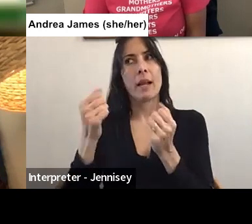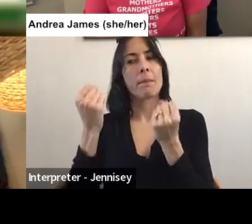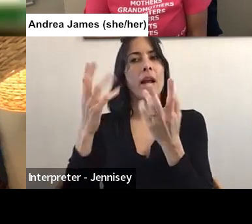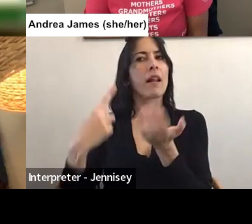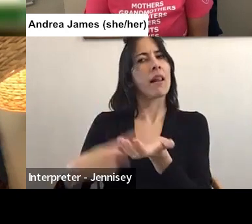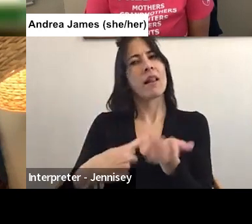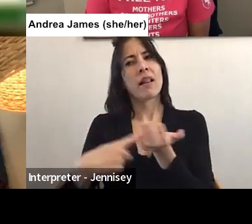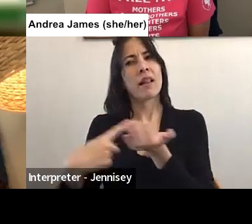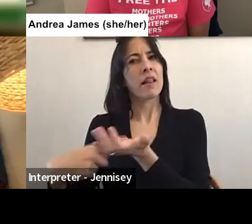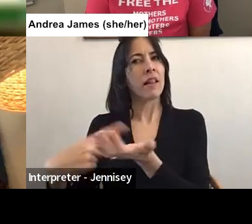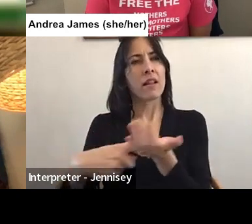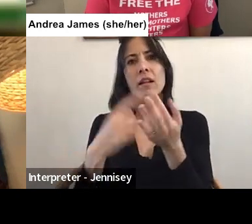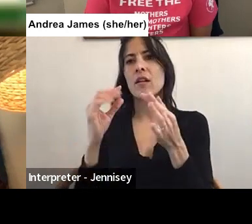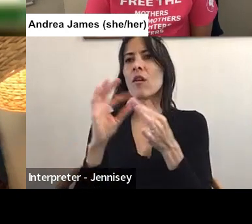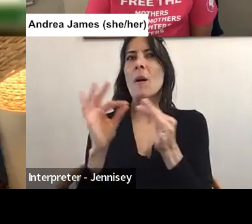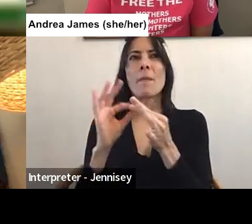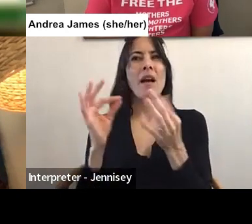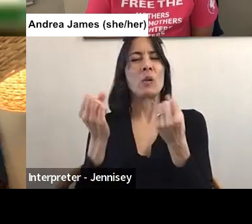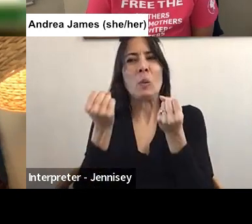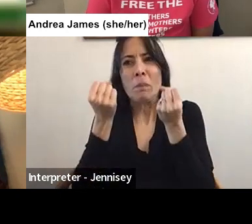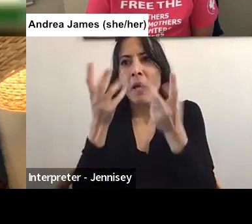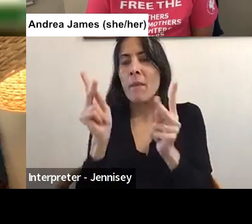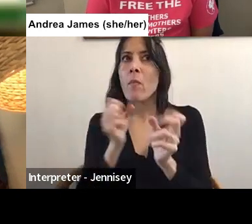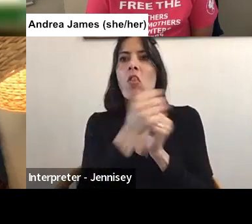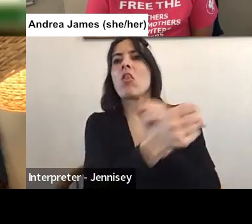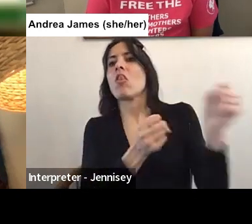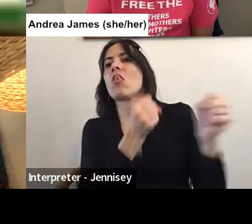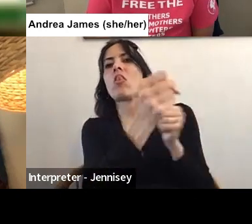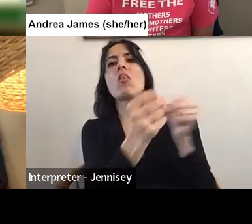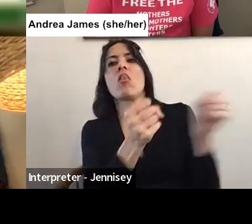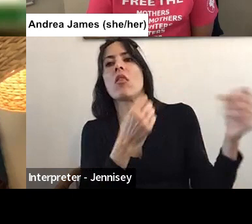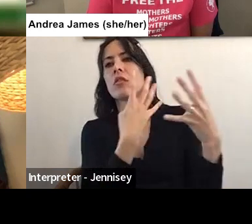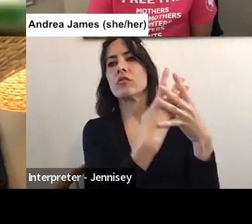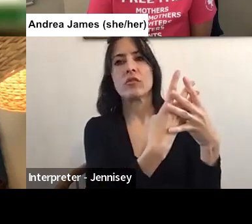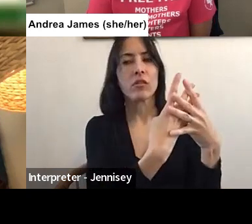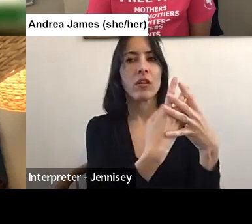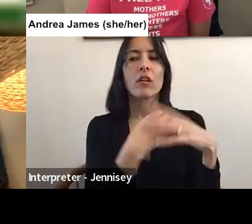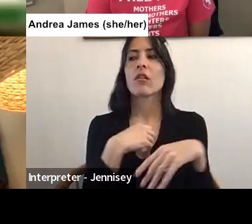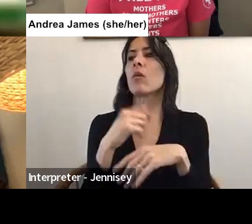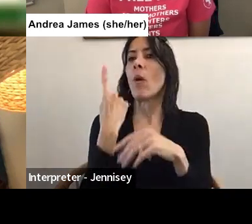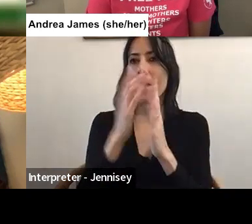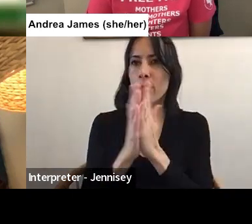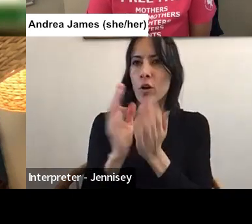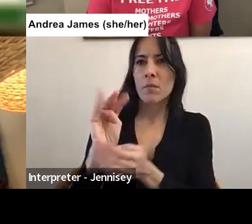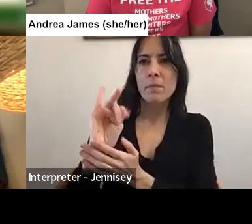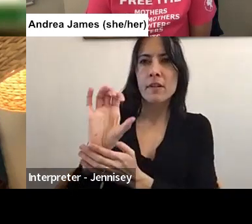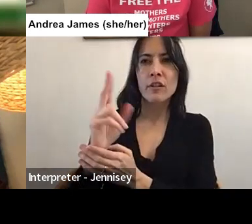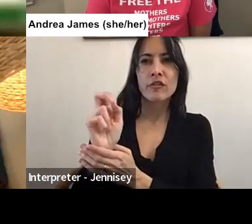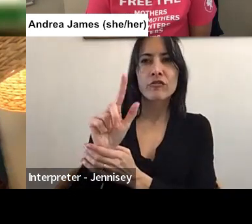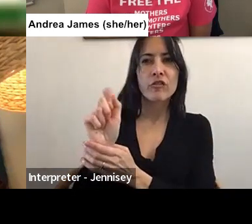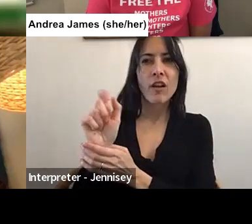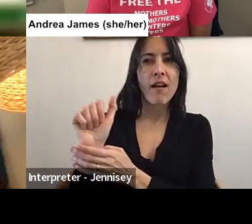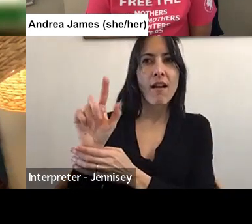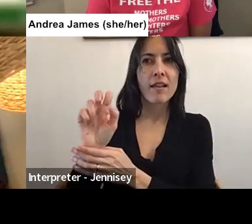then as mass incarceration. There was Michelle Alexander's book that was incredibly profound in